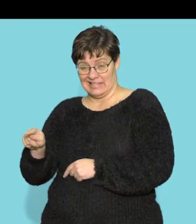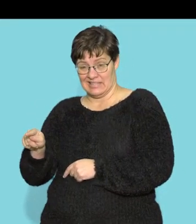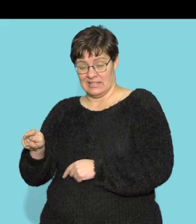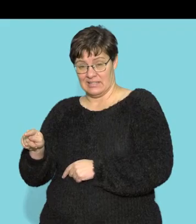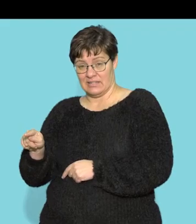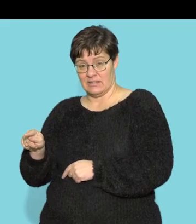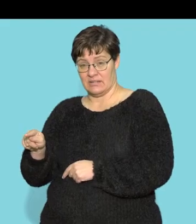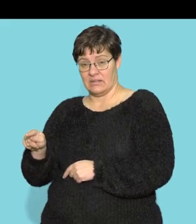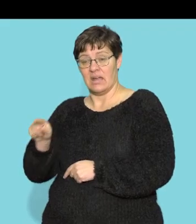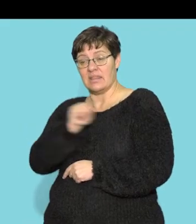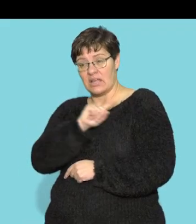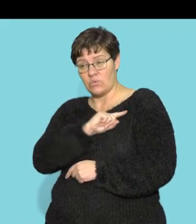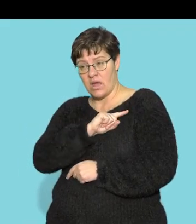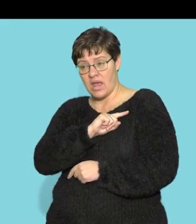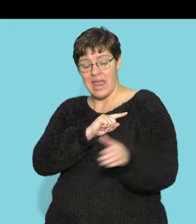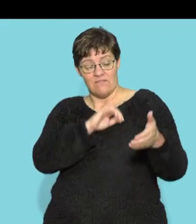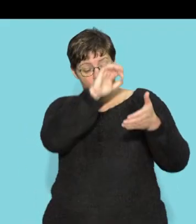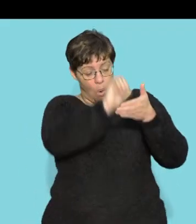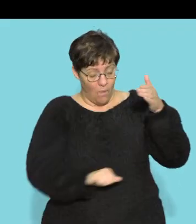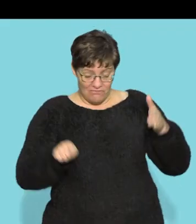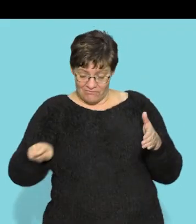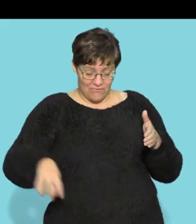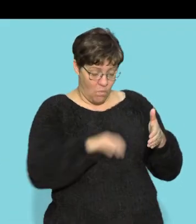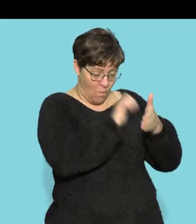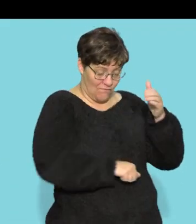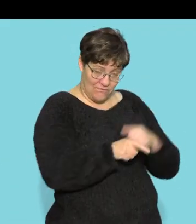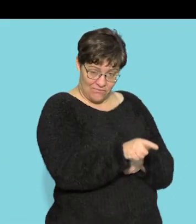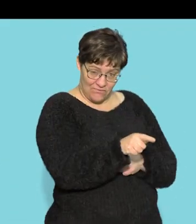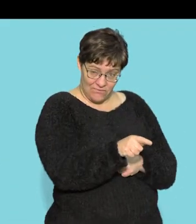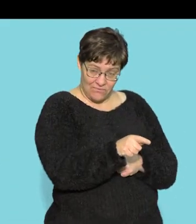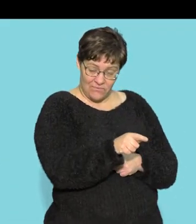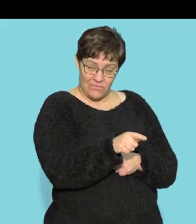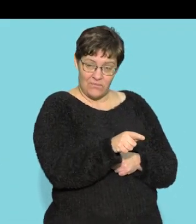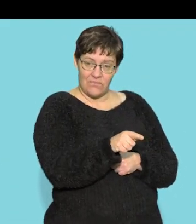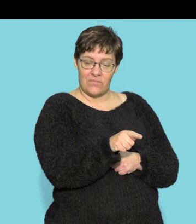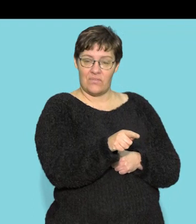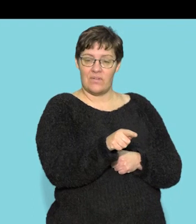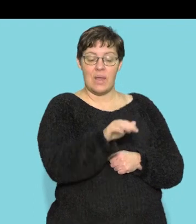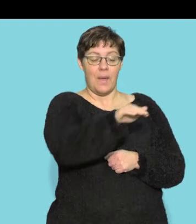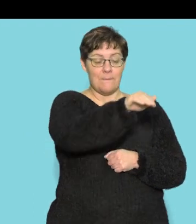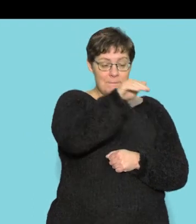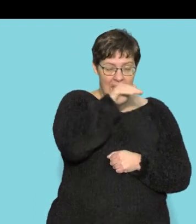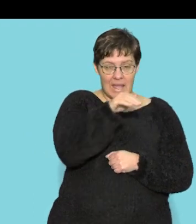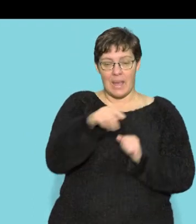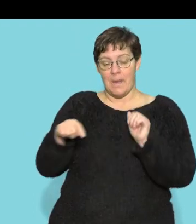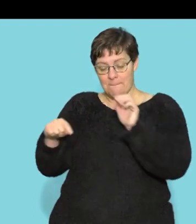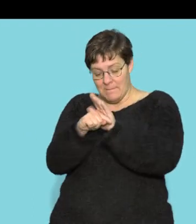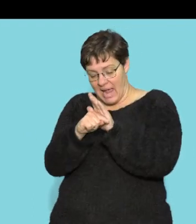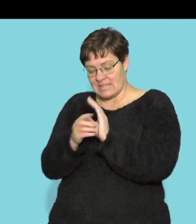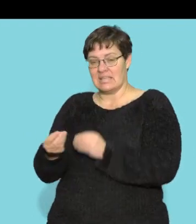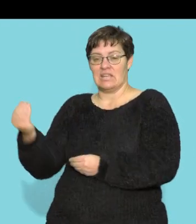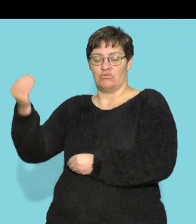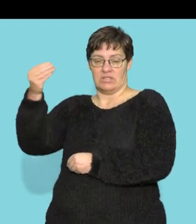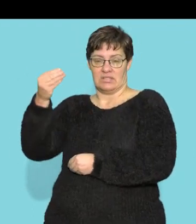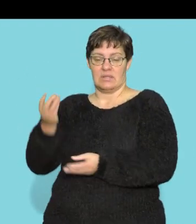27,450. So therefore, if you subtract the interest, bank minus the interest, it gave